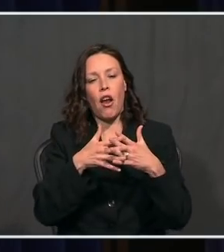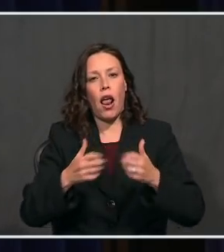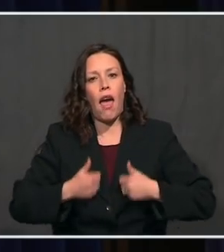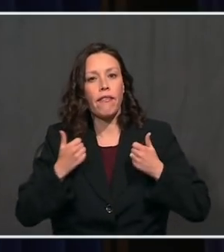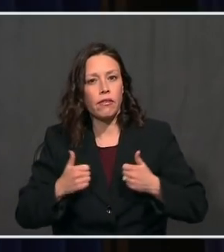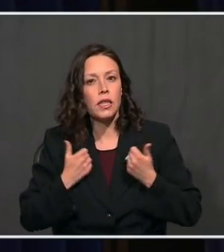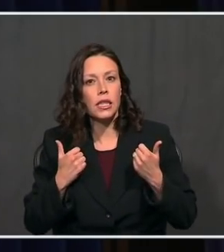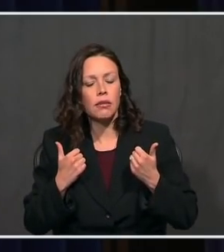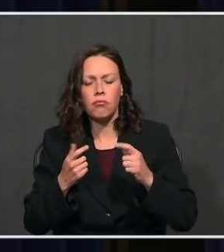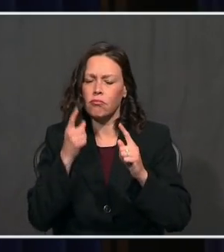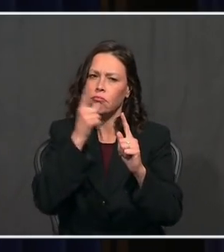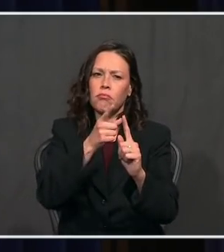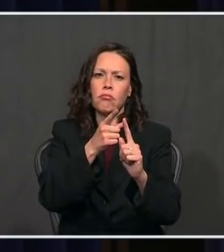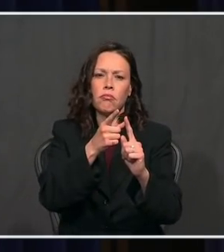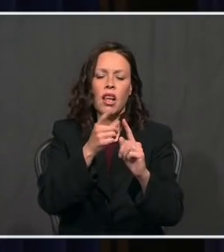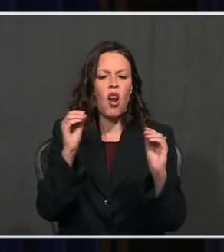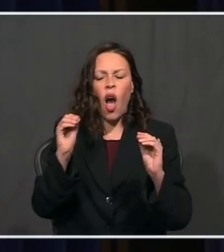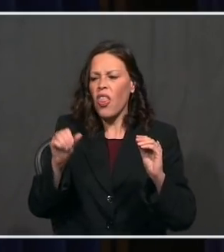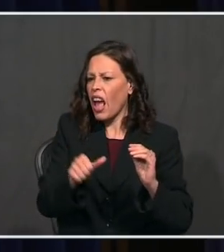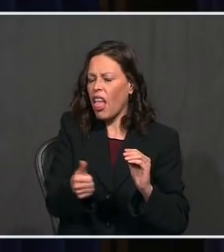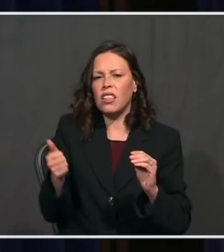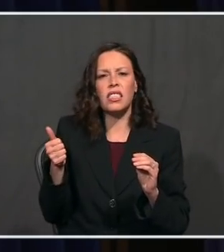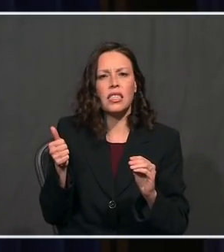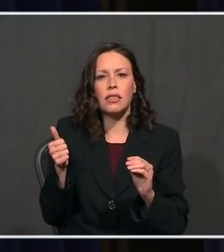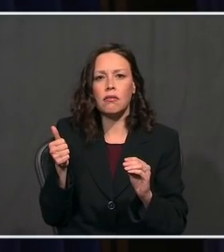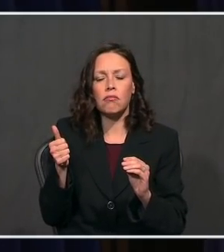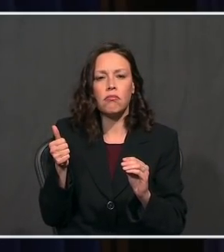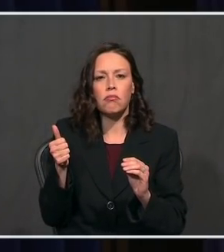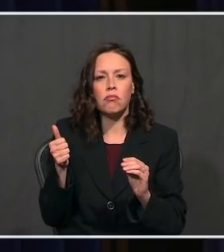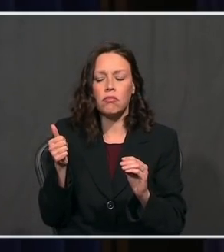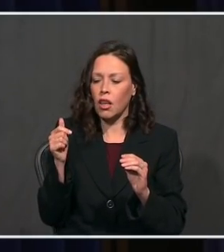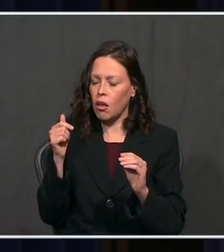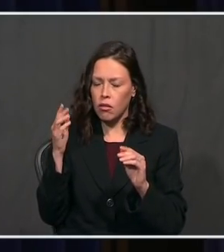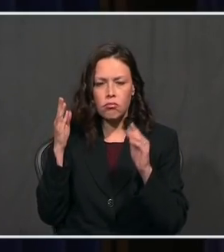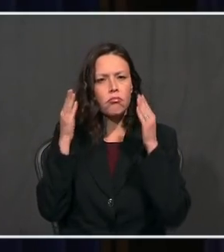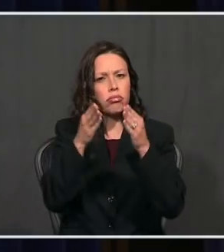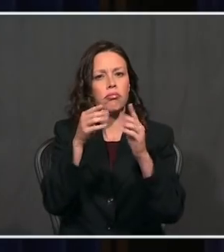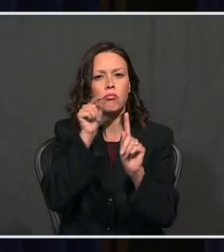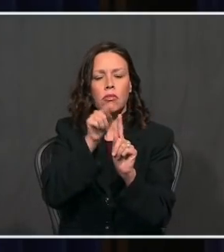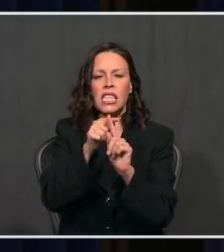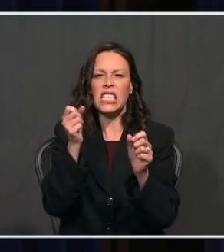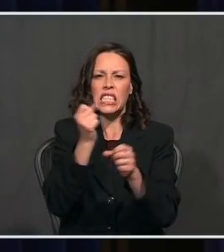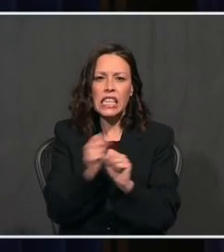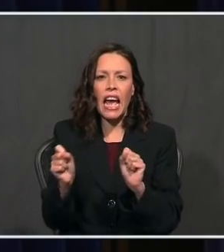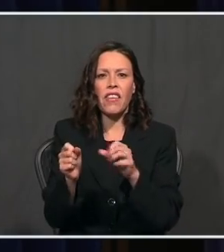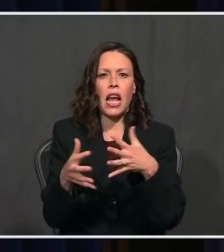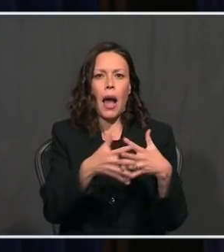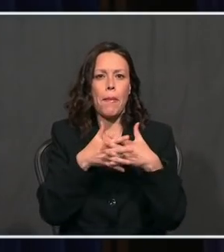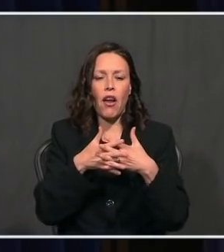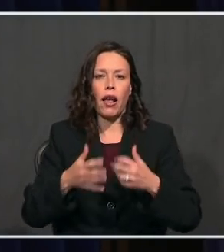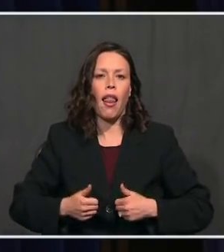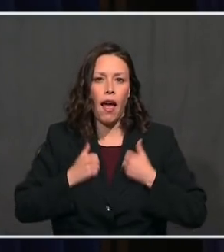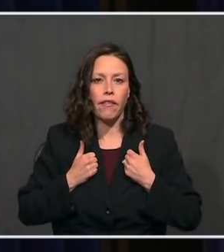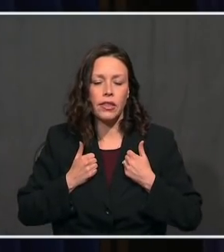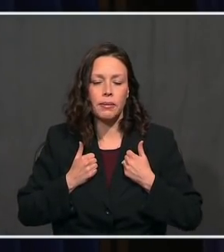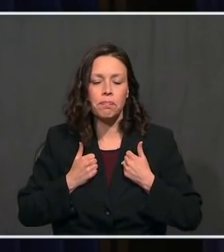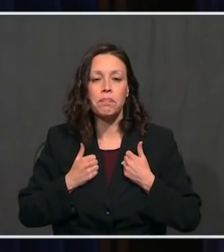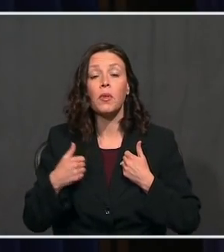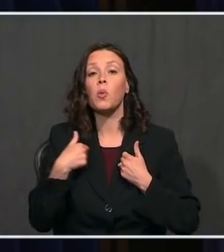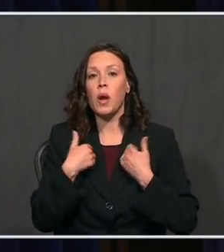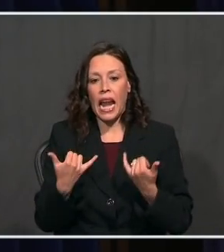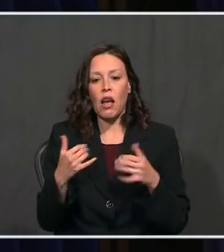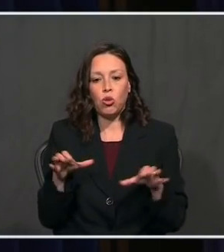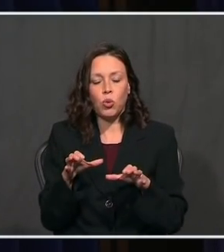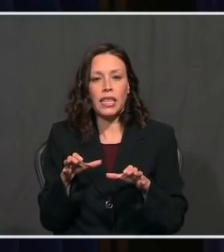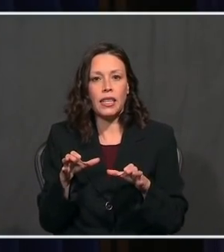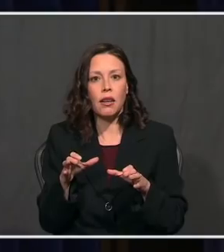lives. There is nothing else that has our focus but saving American lives. And we're doing that,